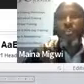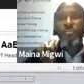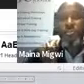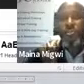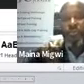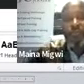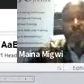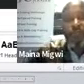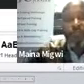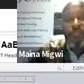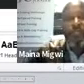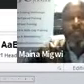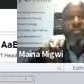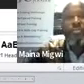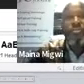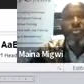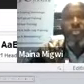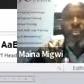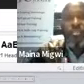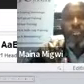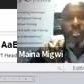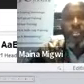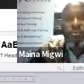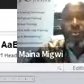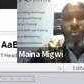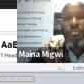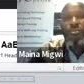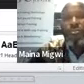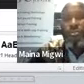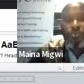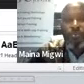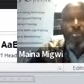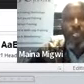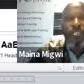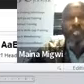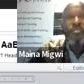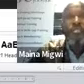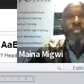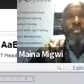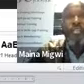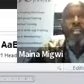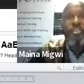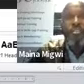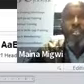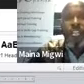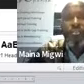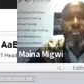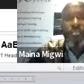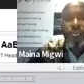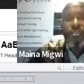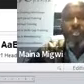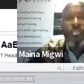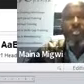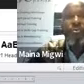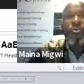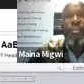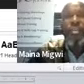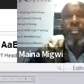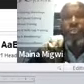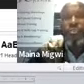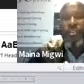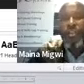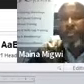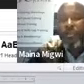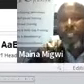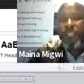court for resolution. So the judicial process or the court process is an adjudicatory process where